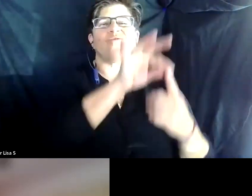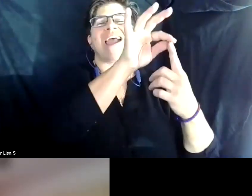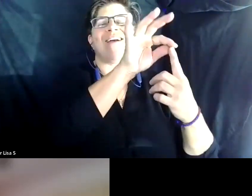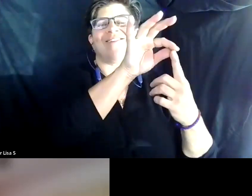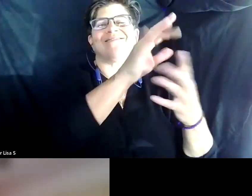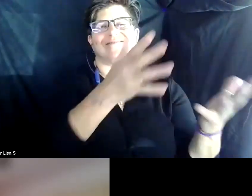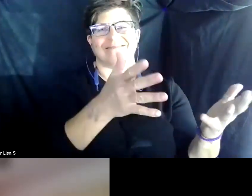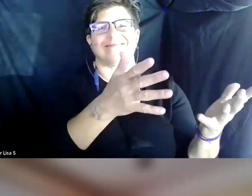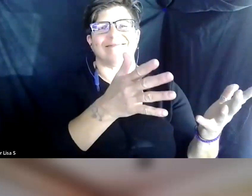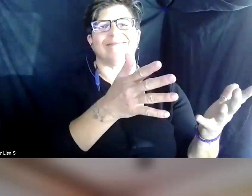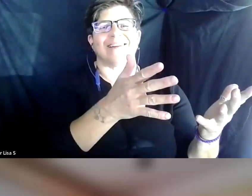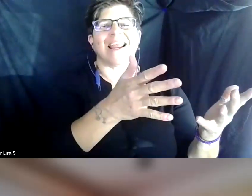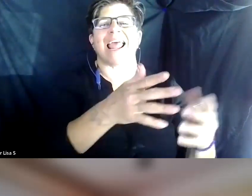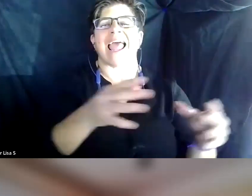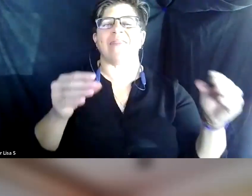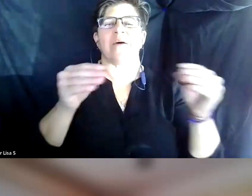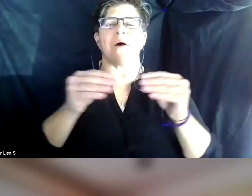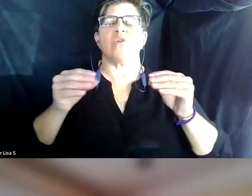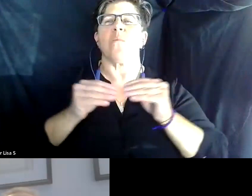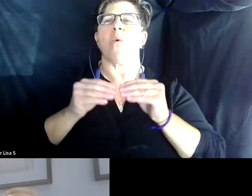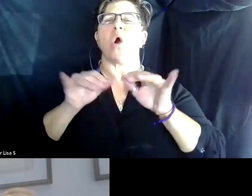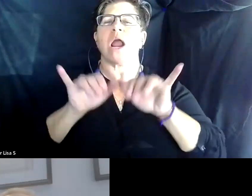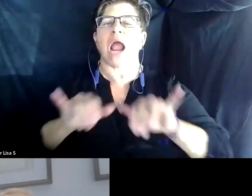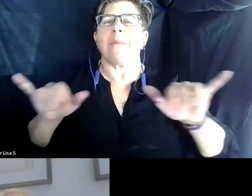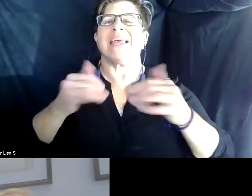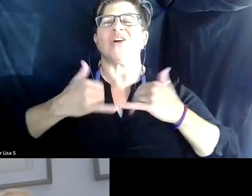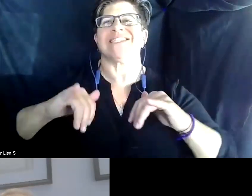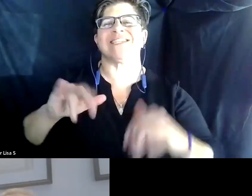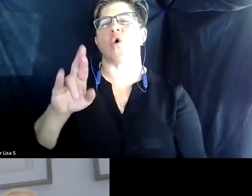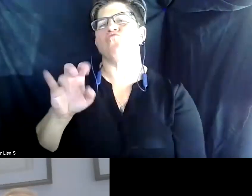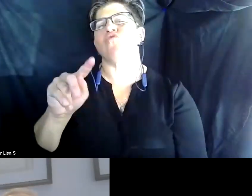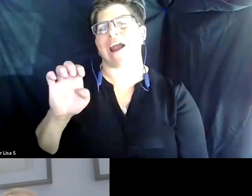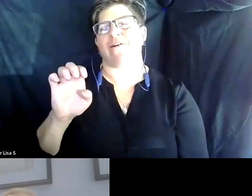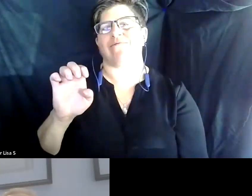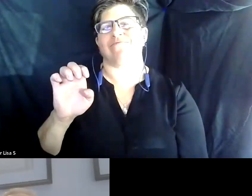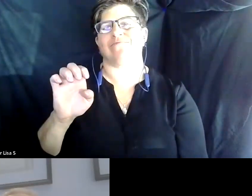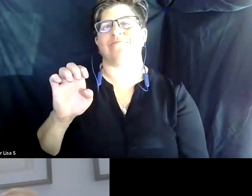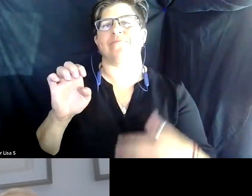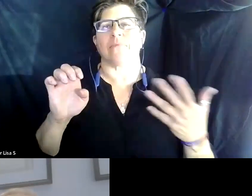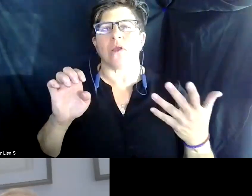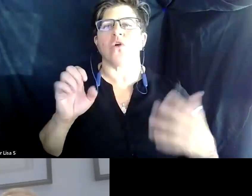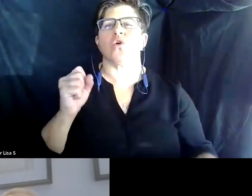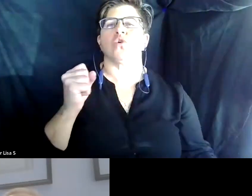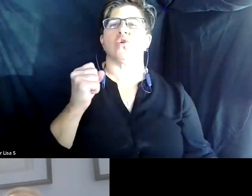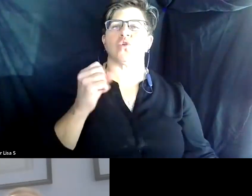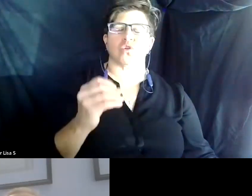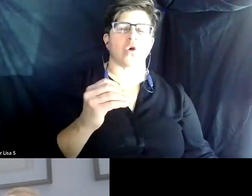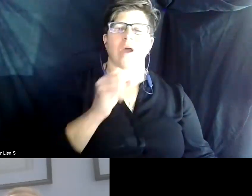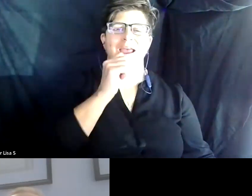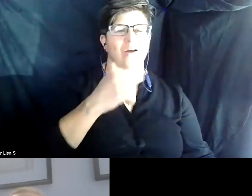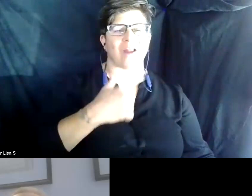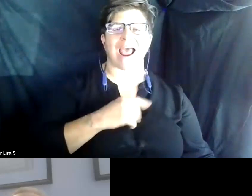are more frequent are still rare. So I don't have a